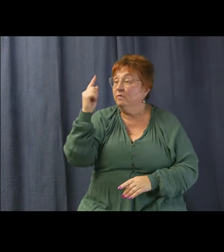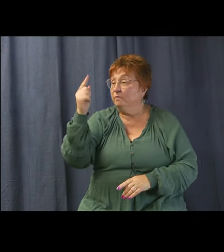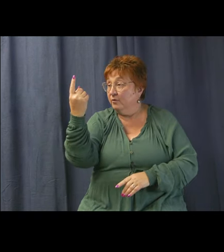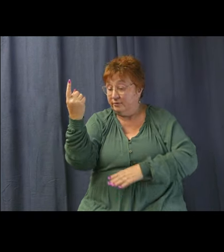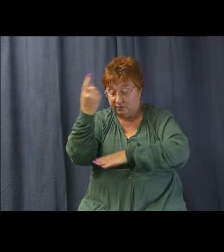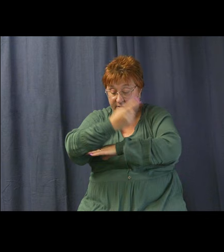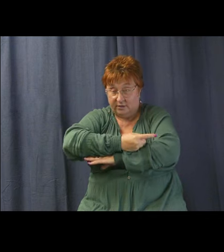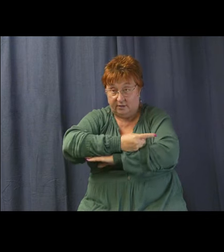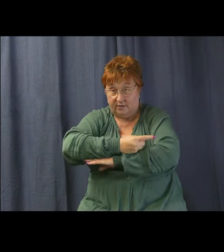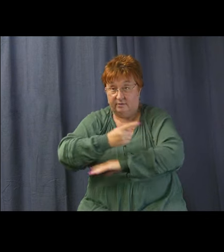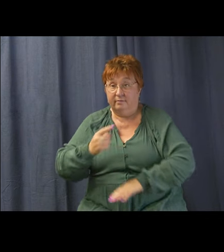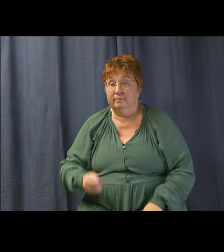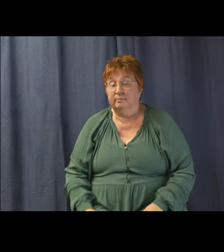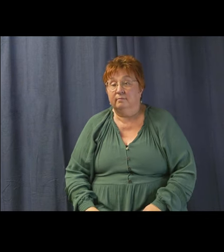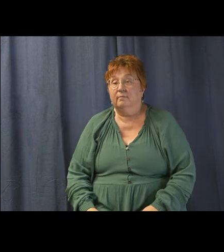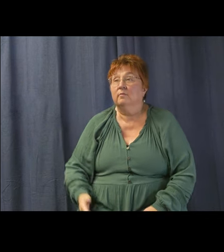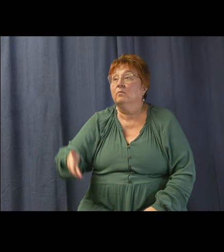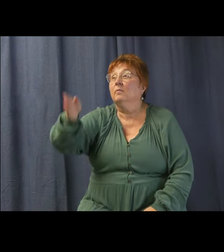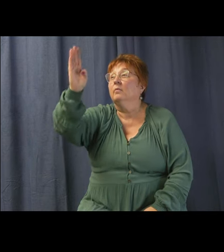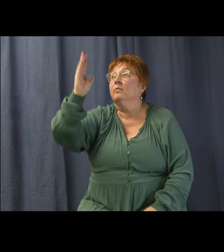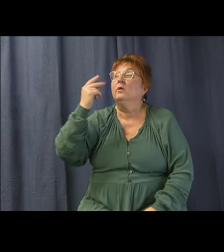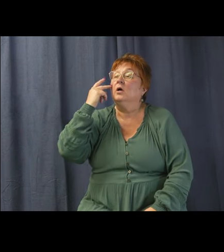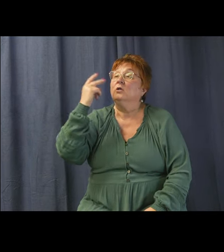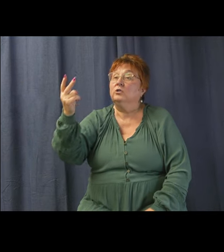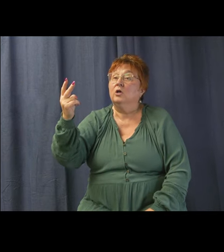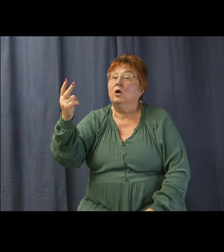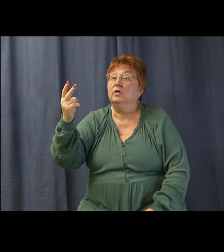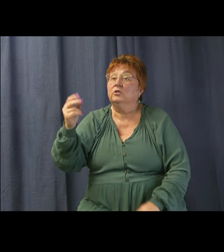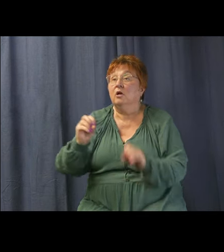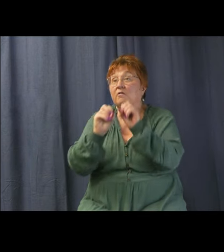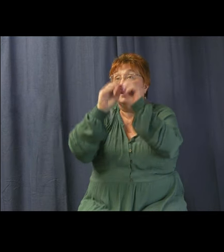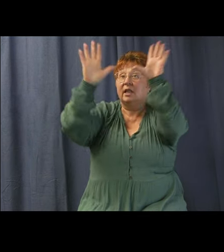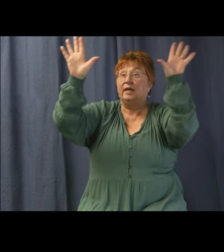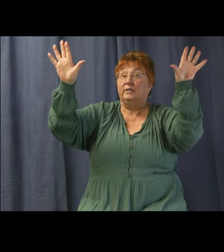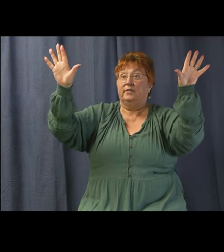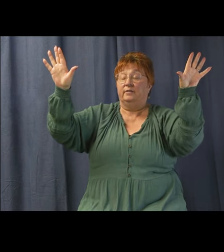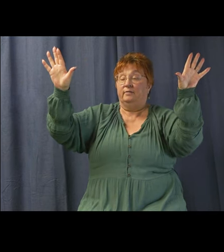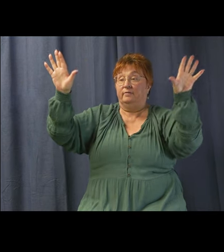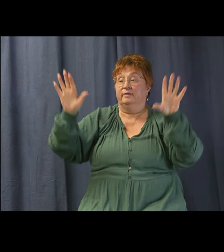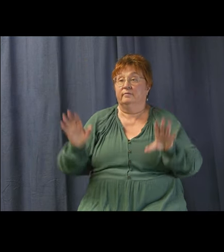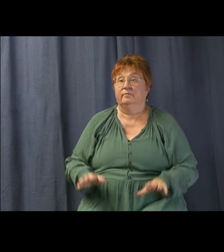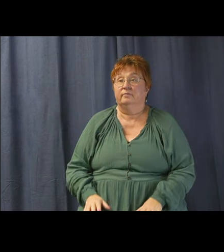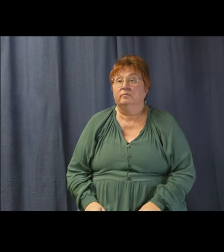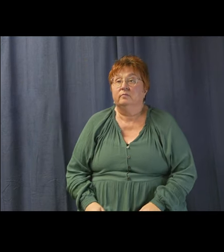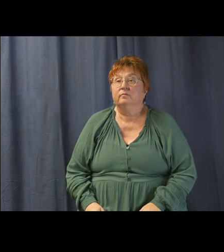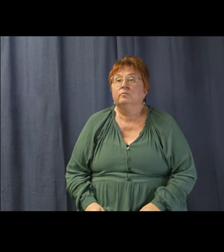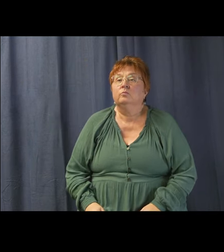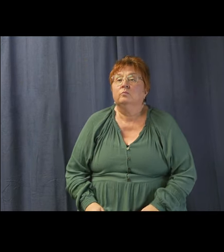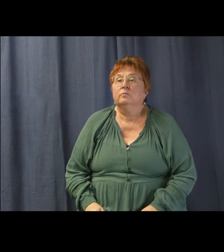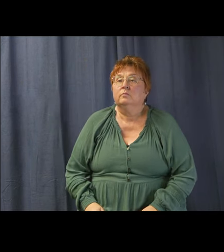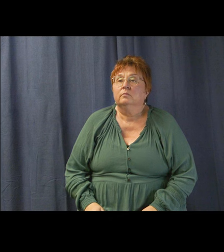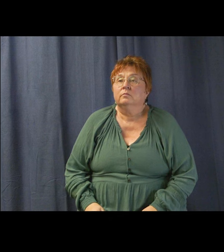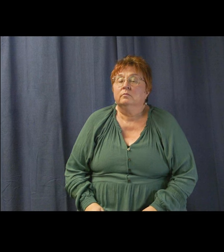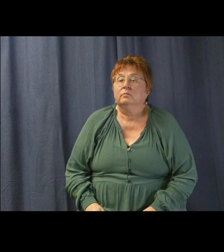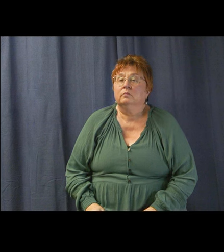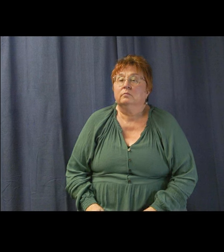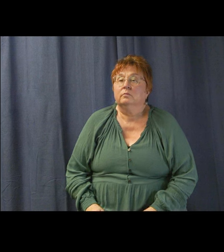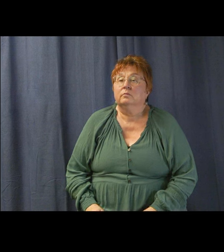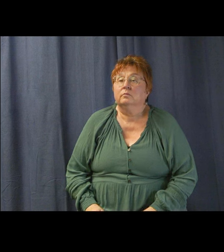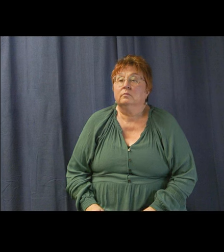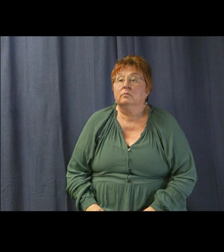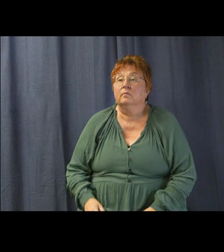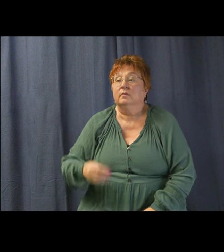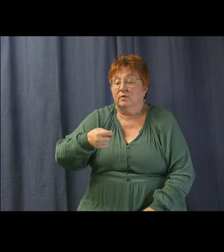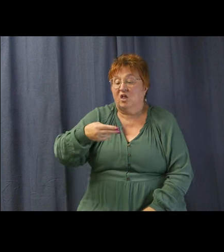saw that God saw the light. Well, look at this. Here it is.